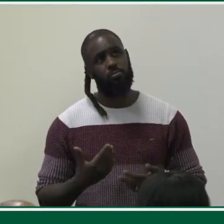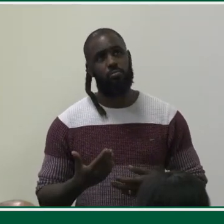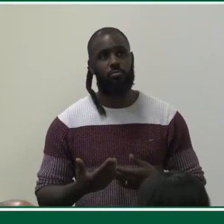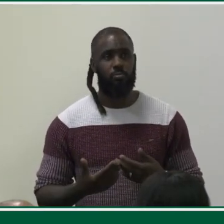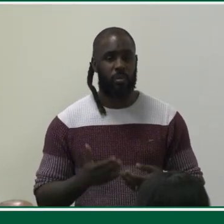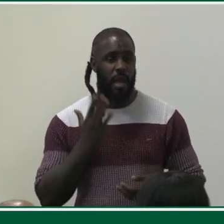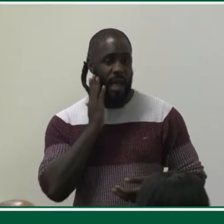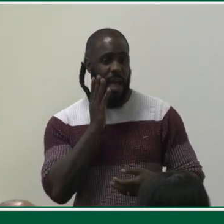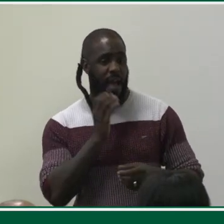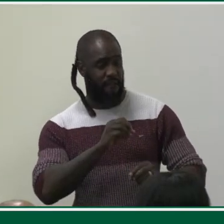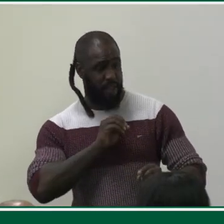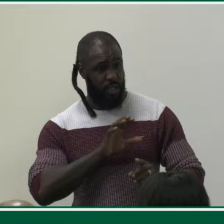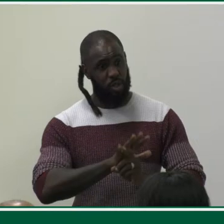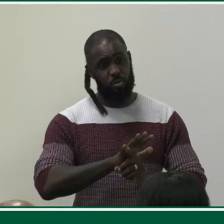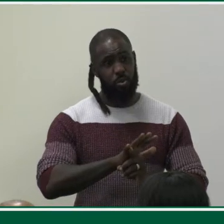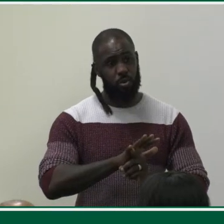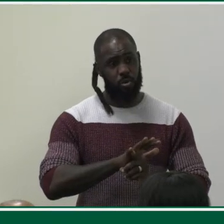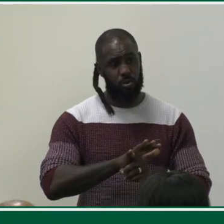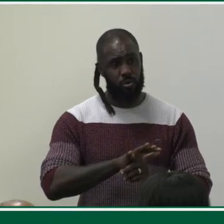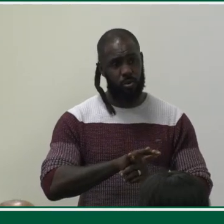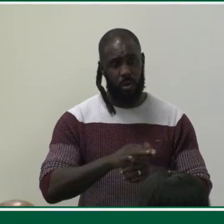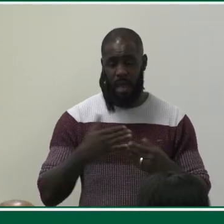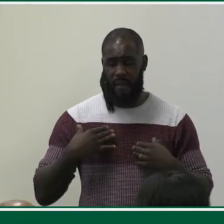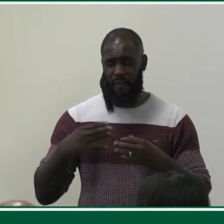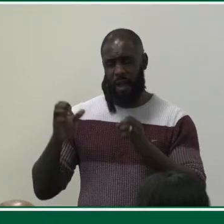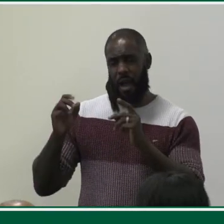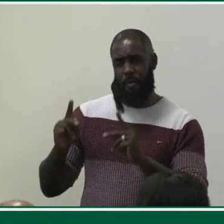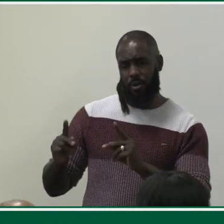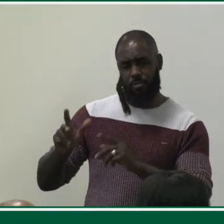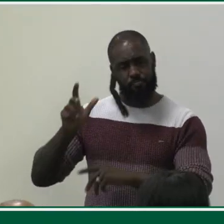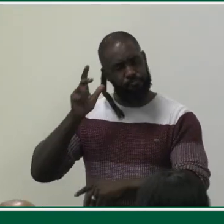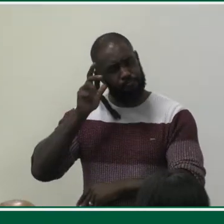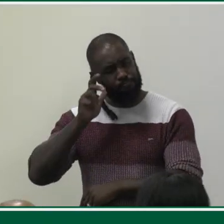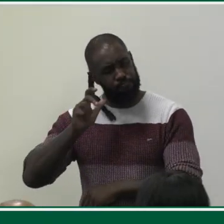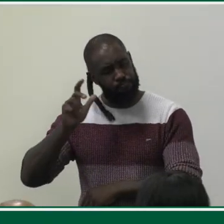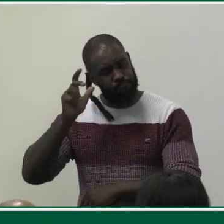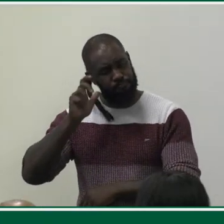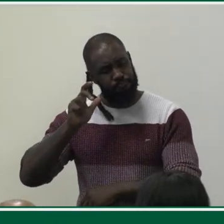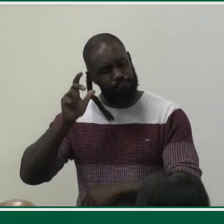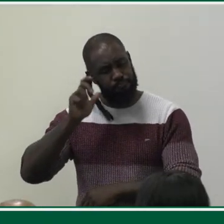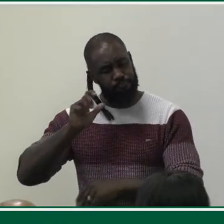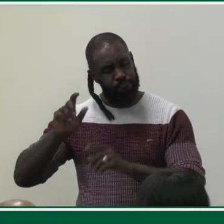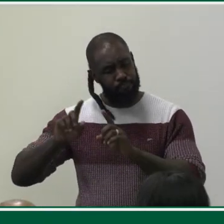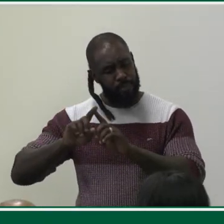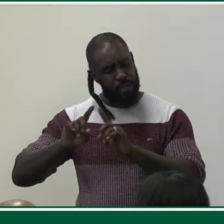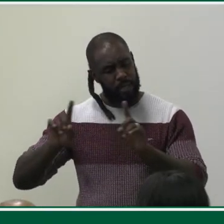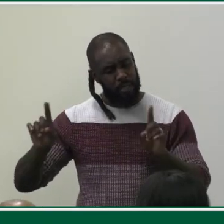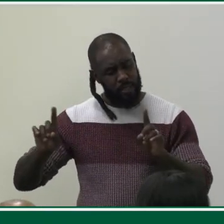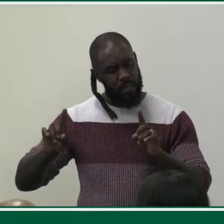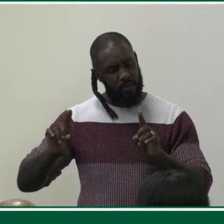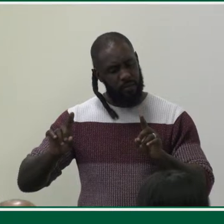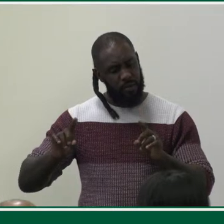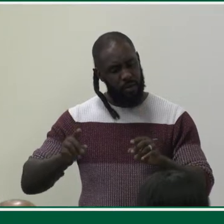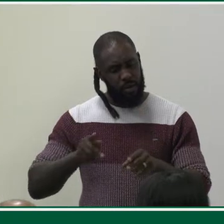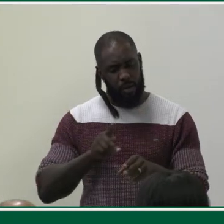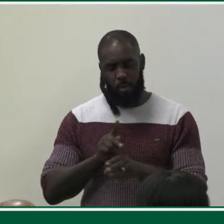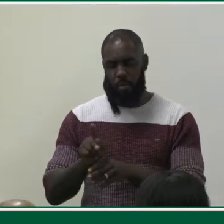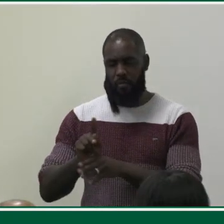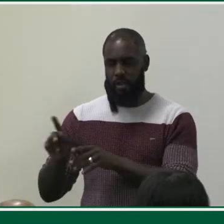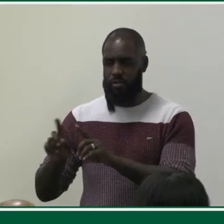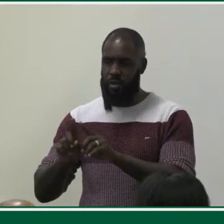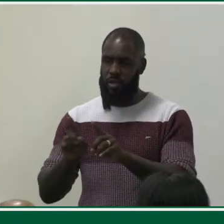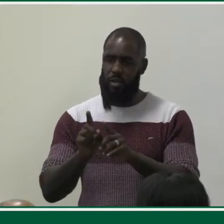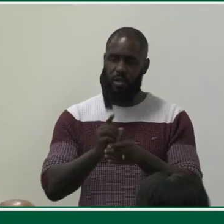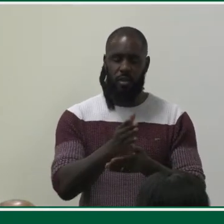they'll have exposure, they'll have an opportunity to listen to different professionals from different parts